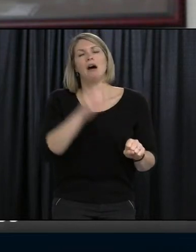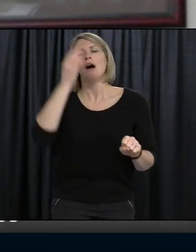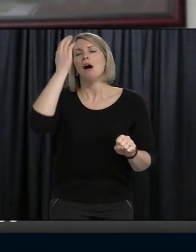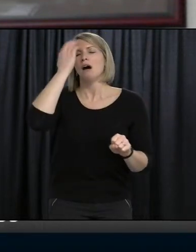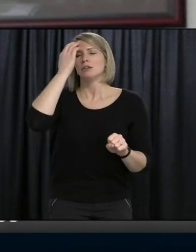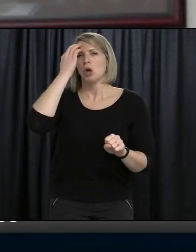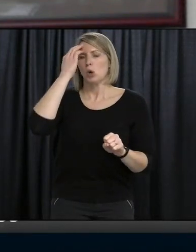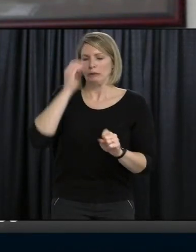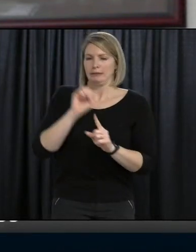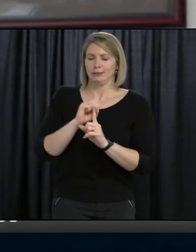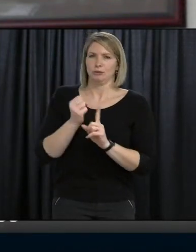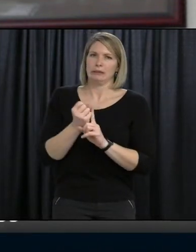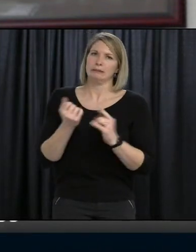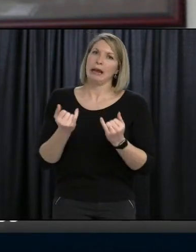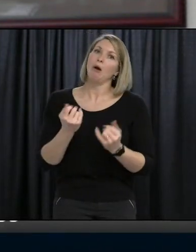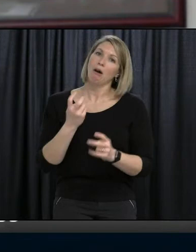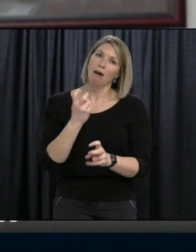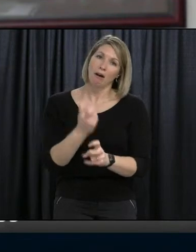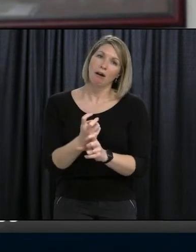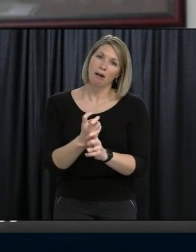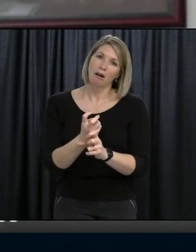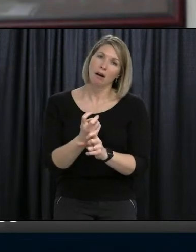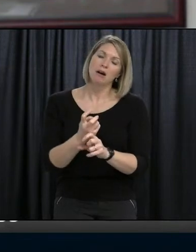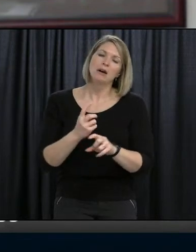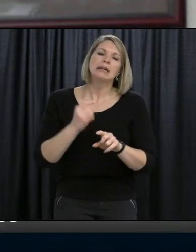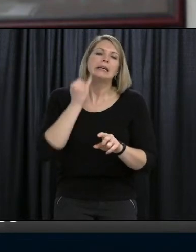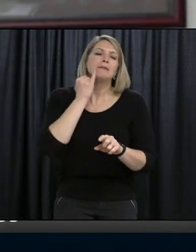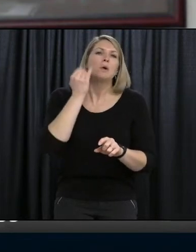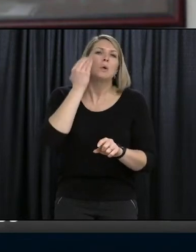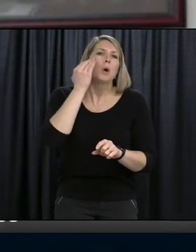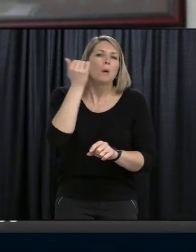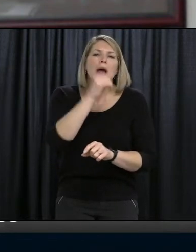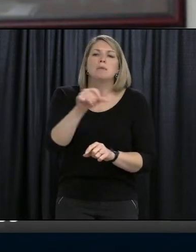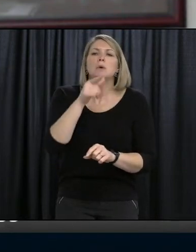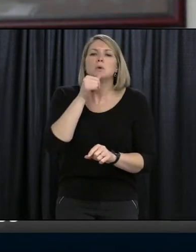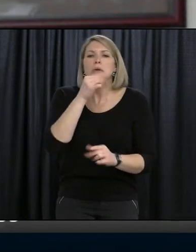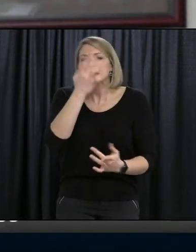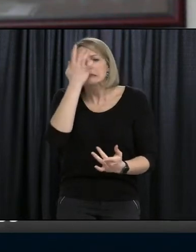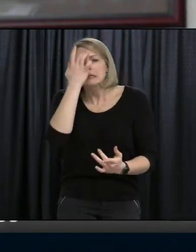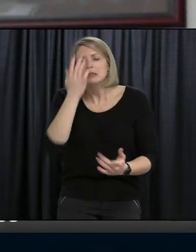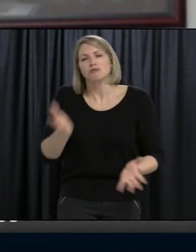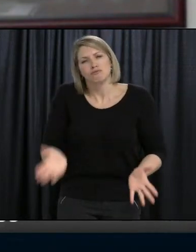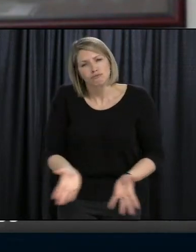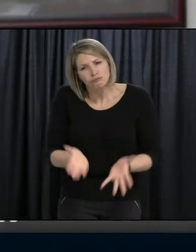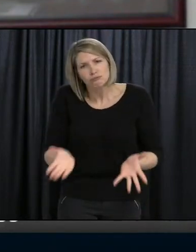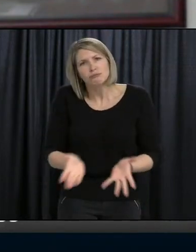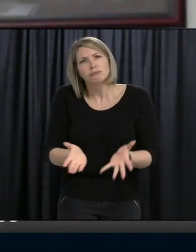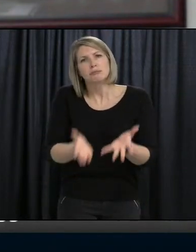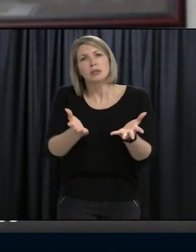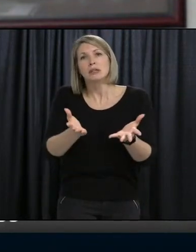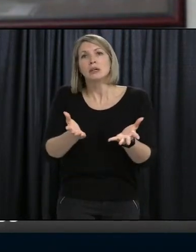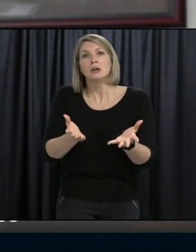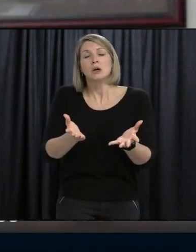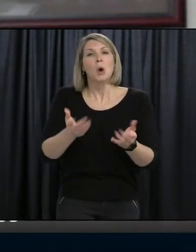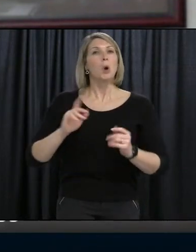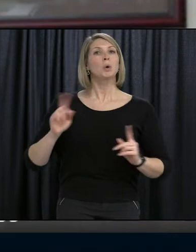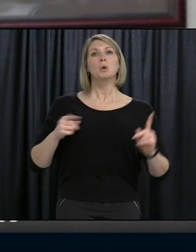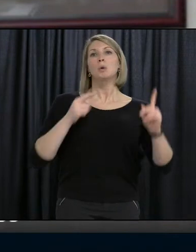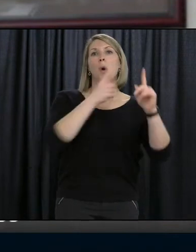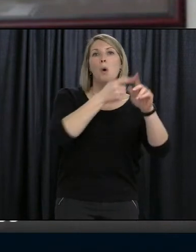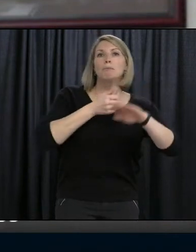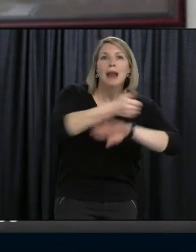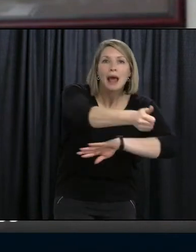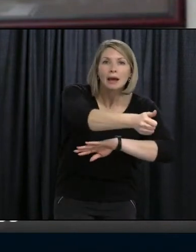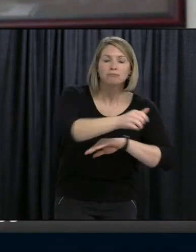that we encourage them to get tested. It's not down to finding blame. We've